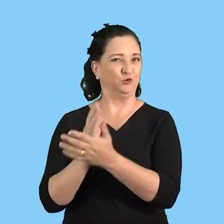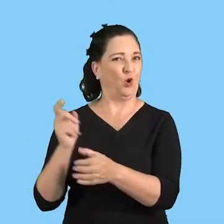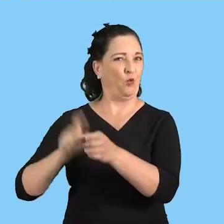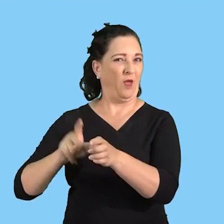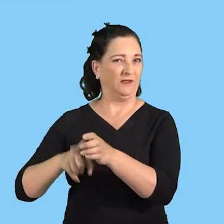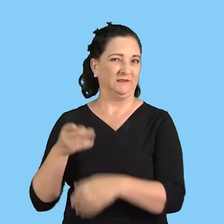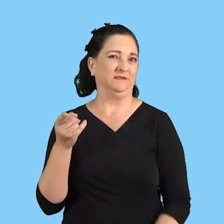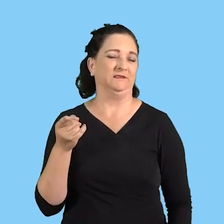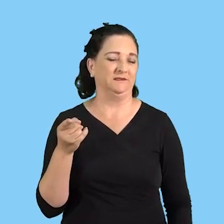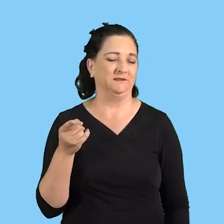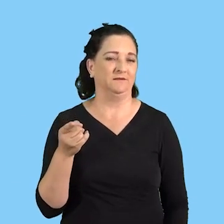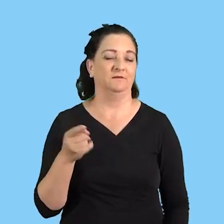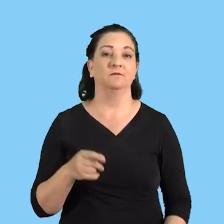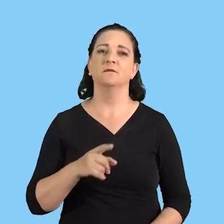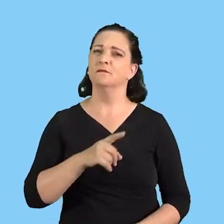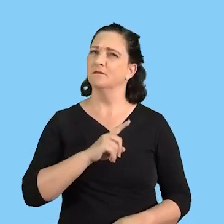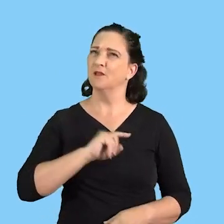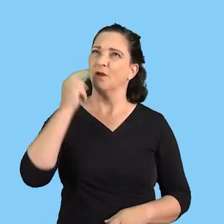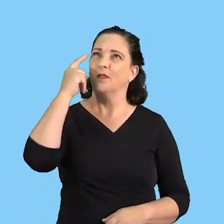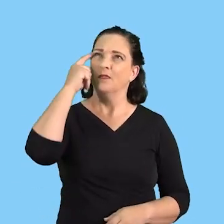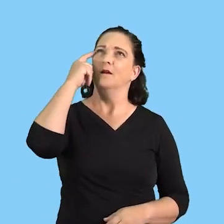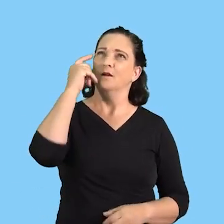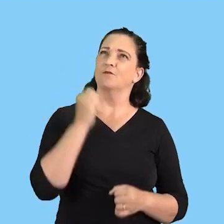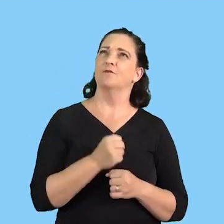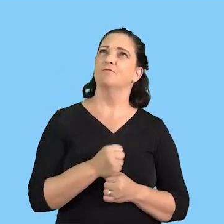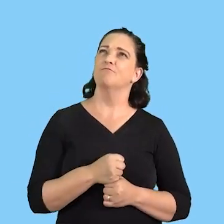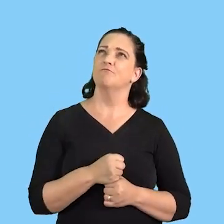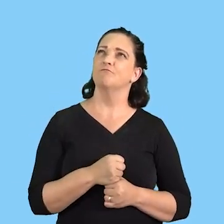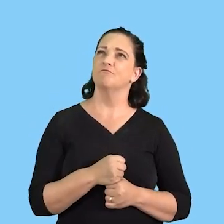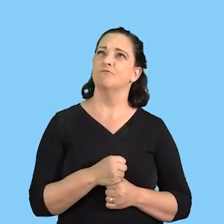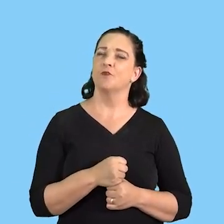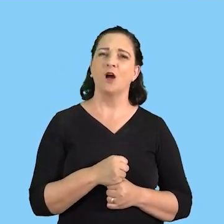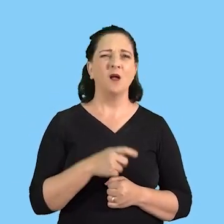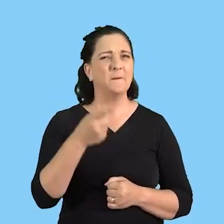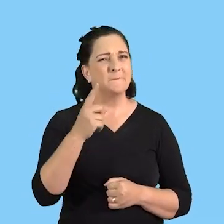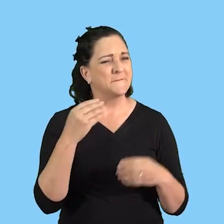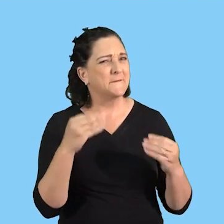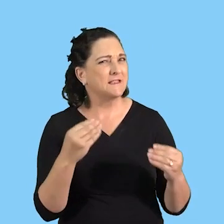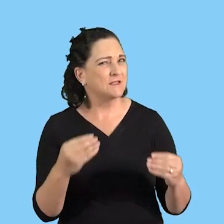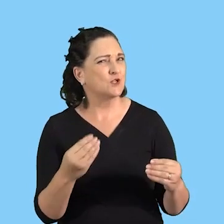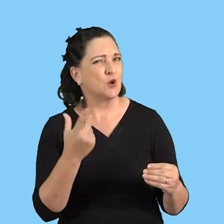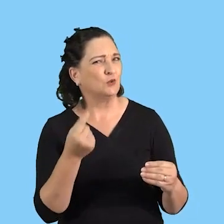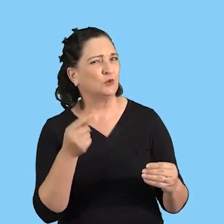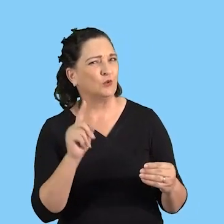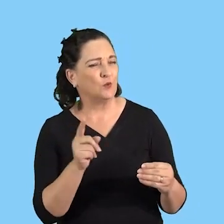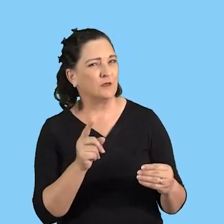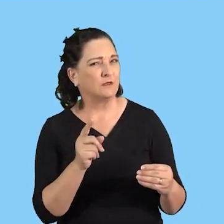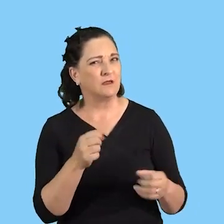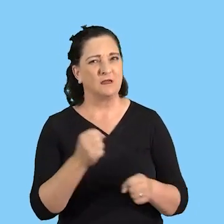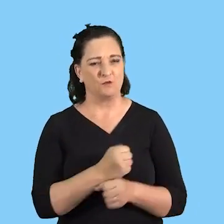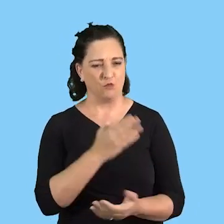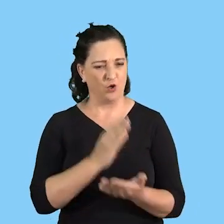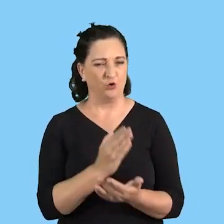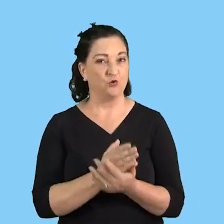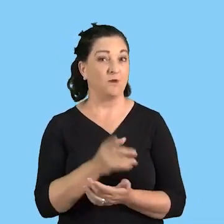ensuring quality. Now, grade 11s, ask yourself, what is it that businesses do to make sure that